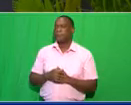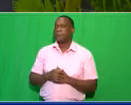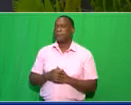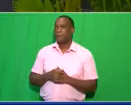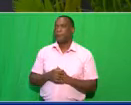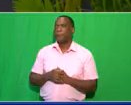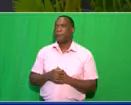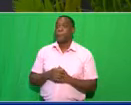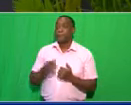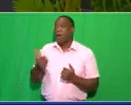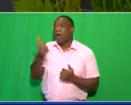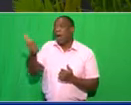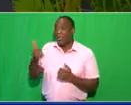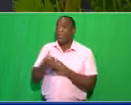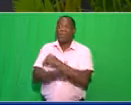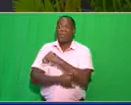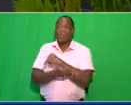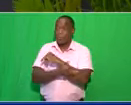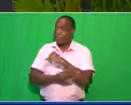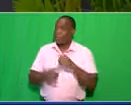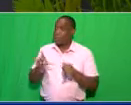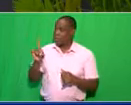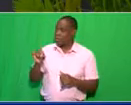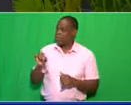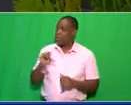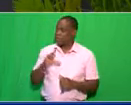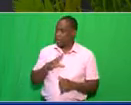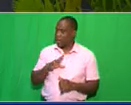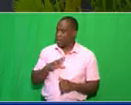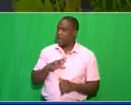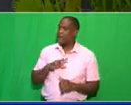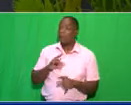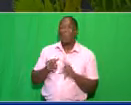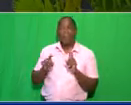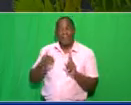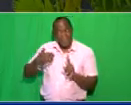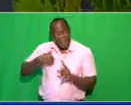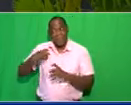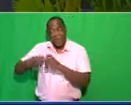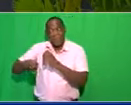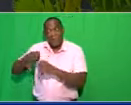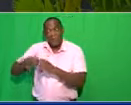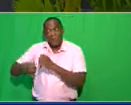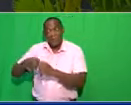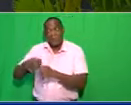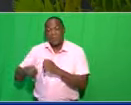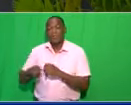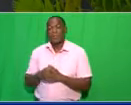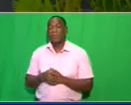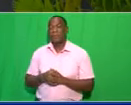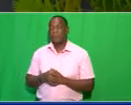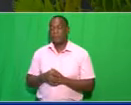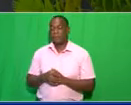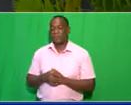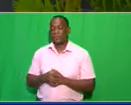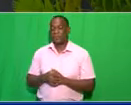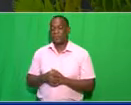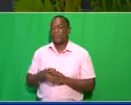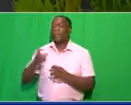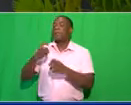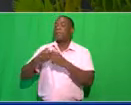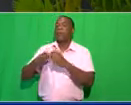countries and they're doing quite well. But there are problems, and the problems relate, just as the 1998